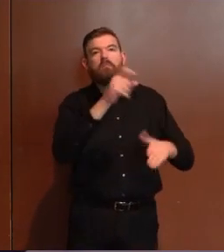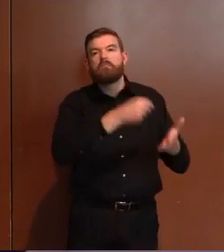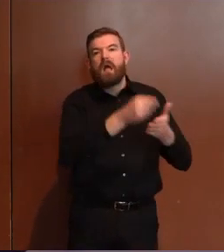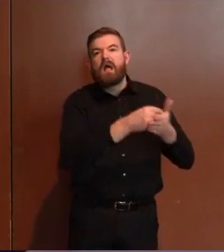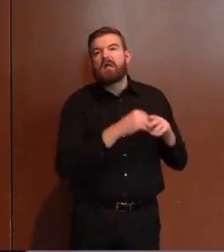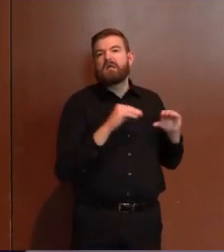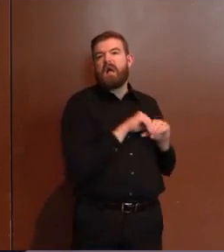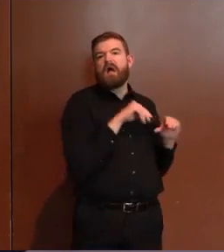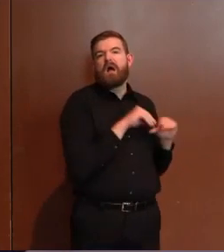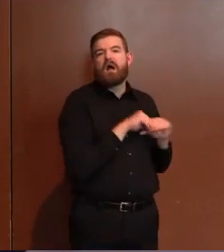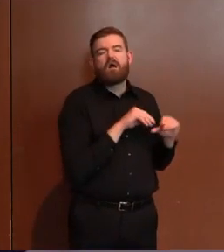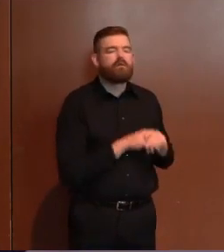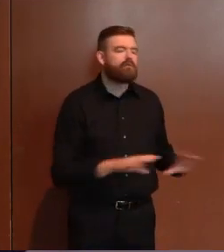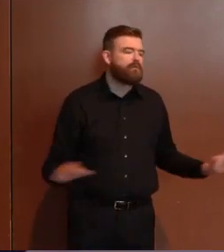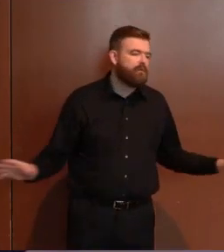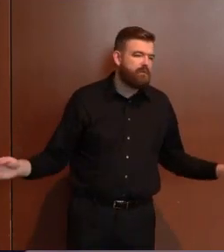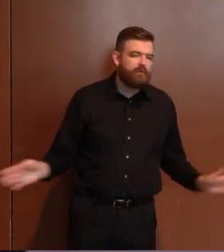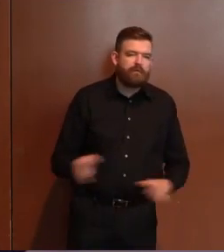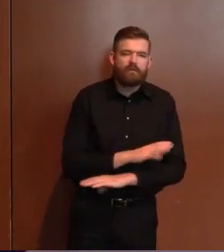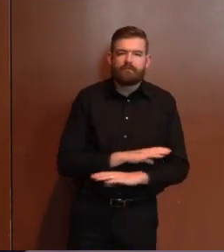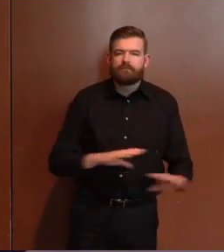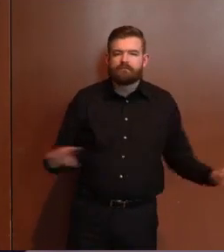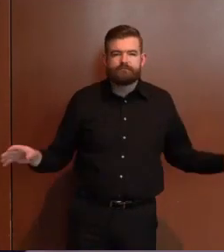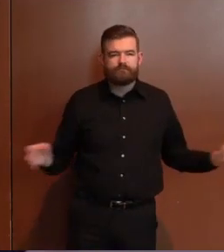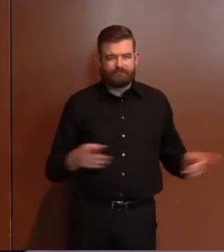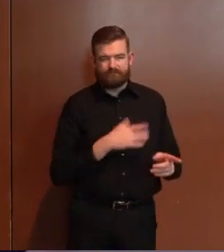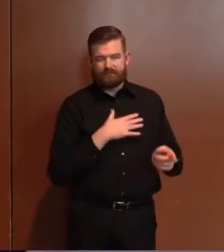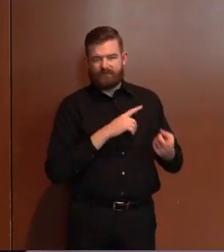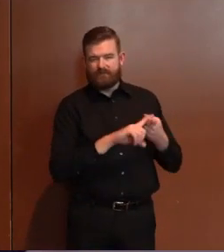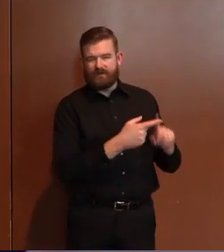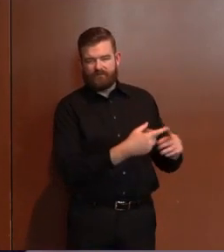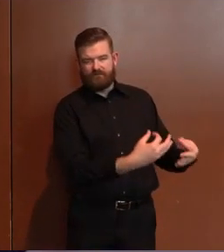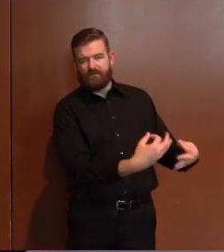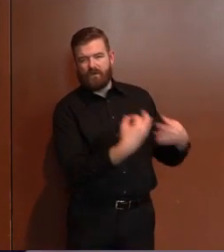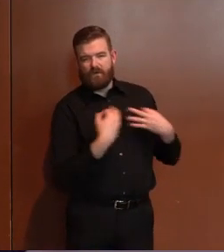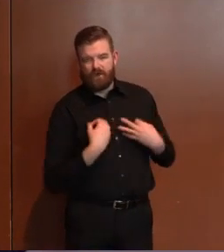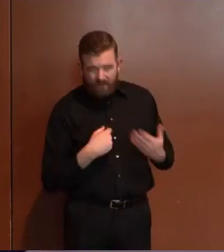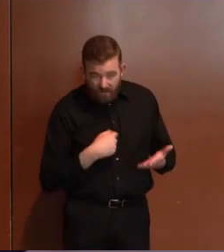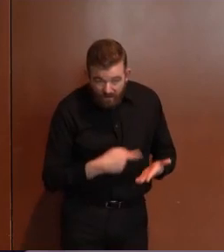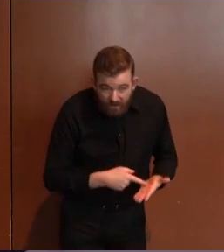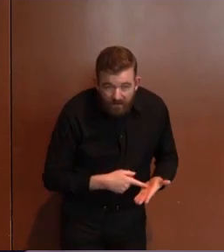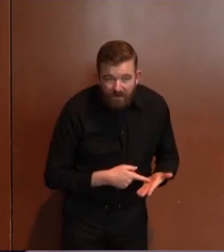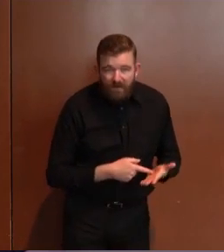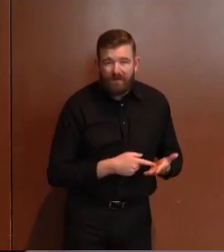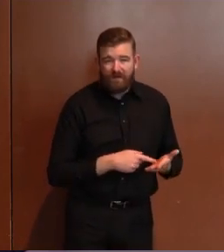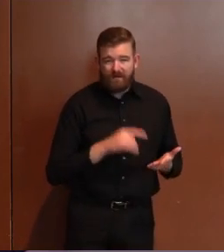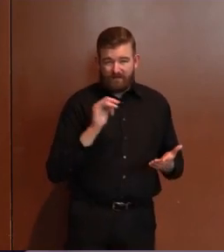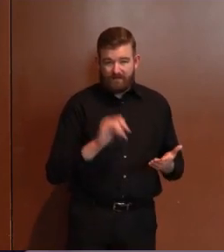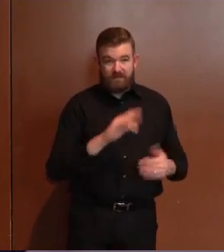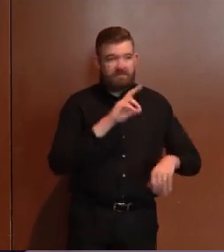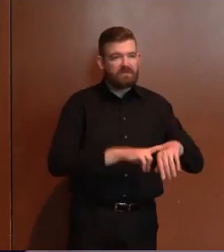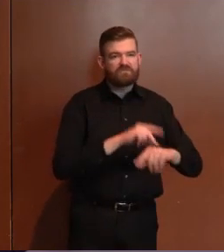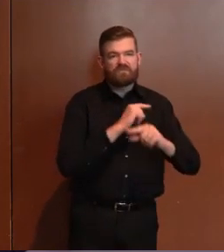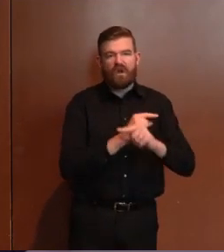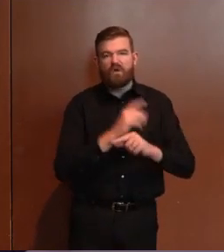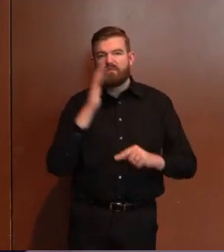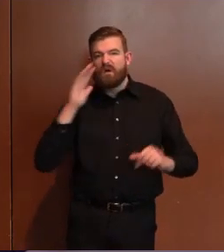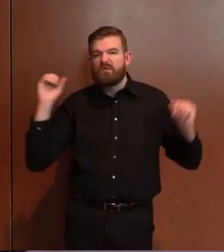a friend of mine has just sent this to me. We have no evidence that anything like that is being considered, but that is intended to get people to